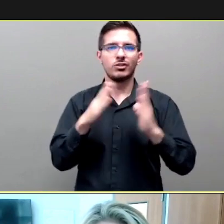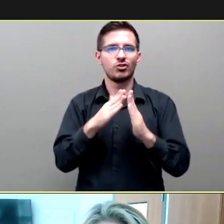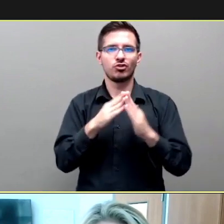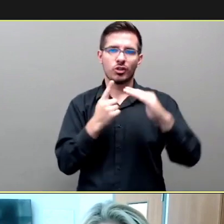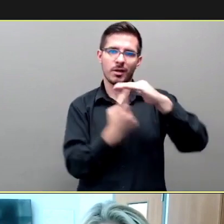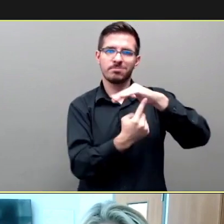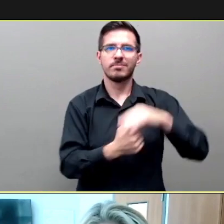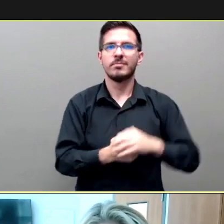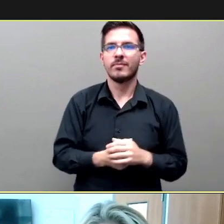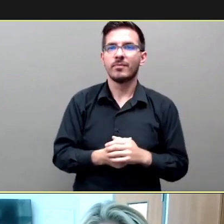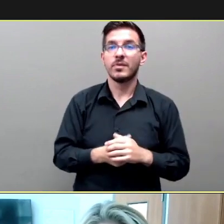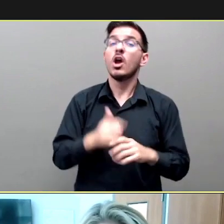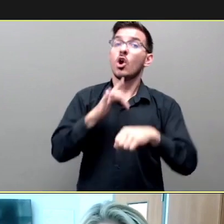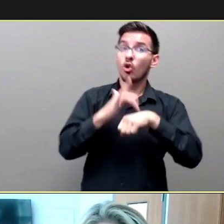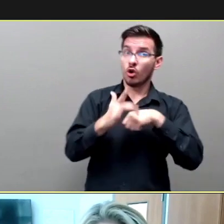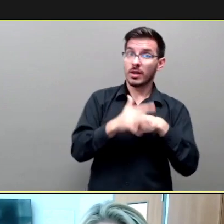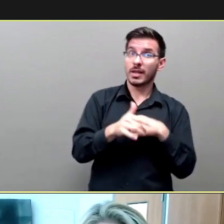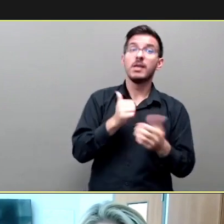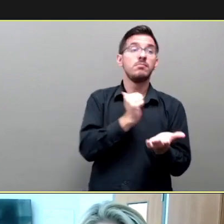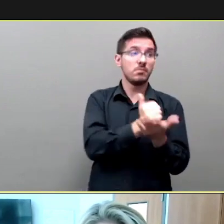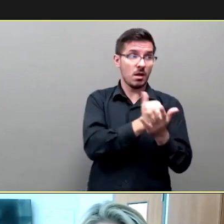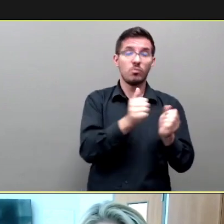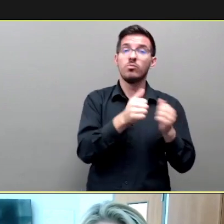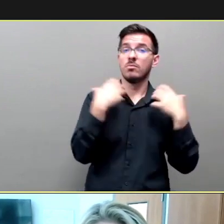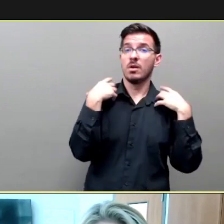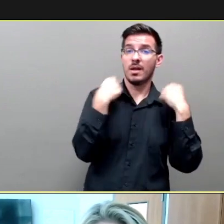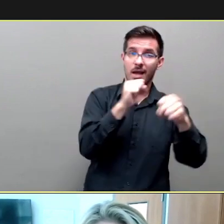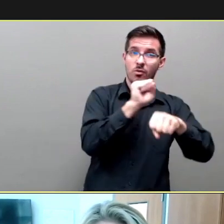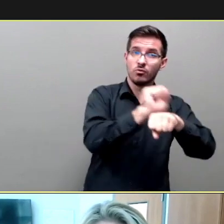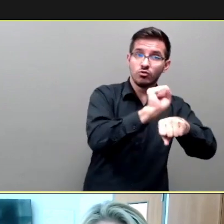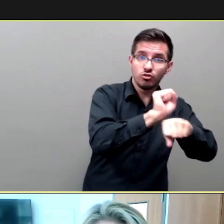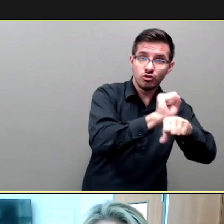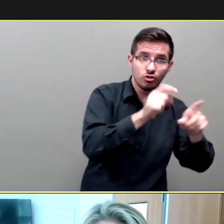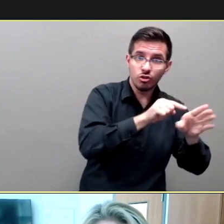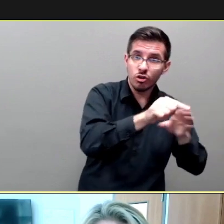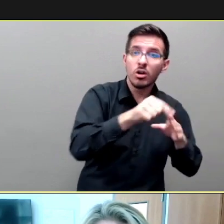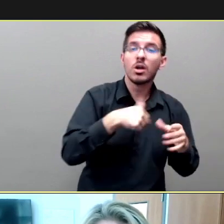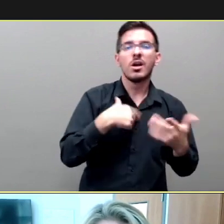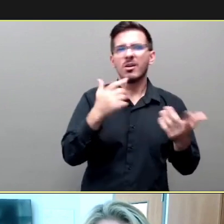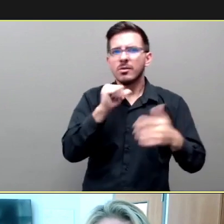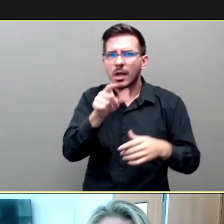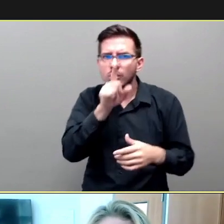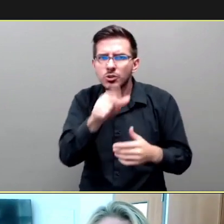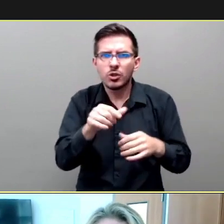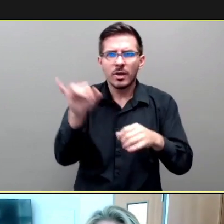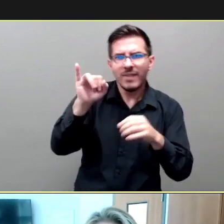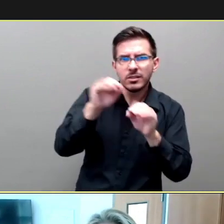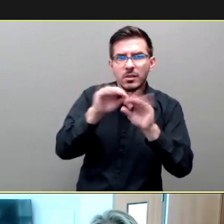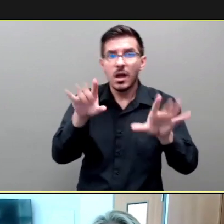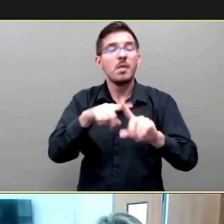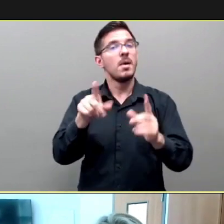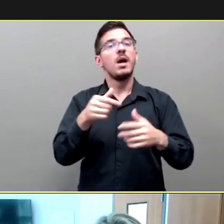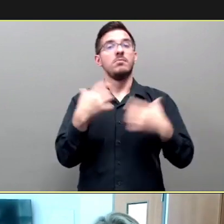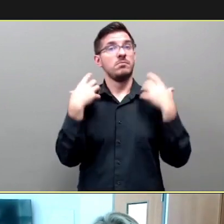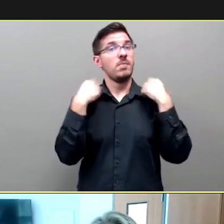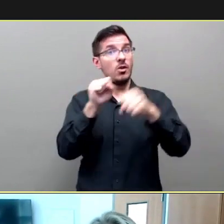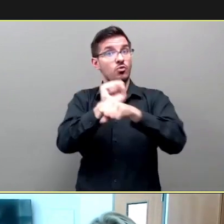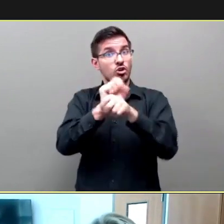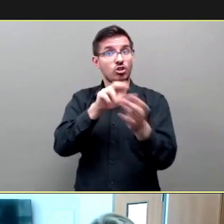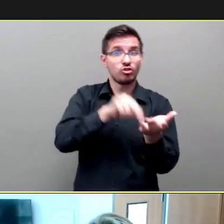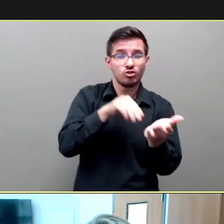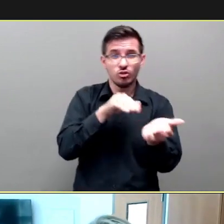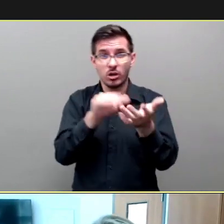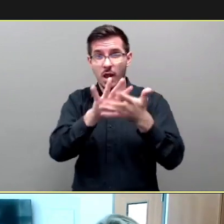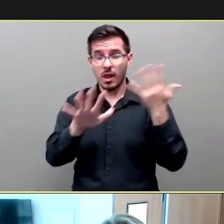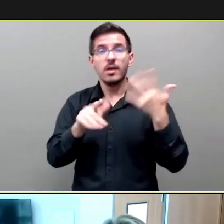healthcare workers. We sheltered them as well because we weren't sure about the infectiousness, but healthcare workers have gotten really good at protecting themselves